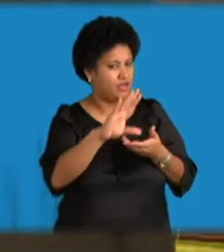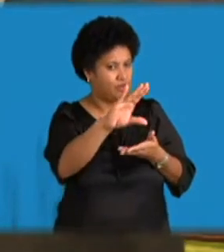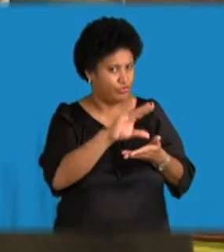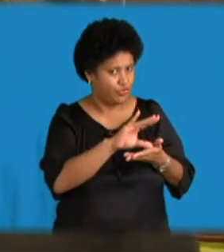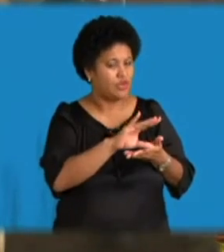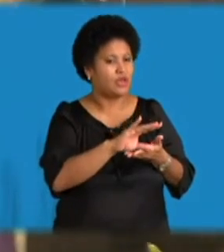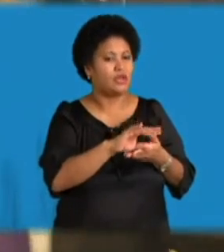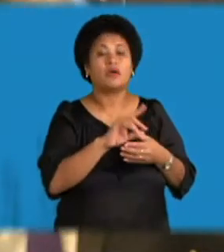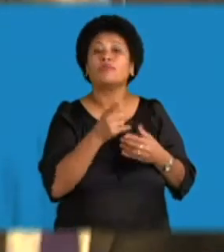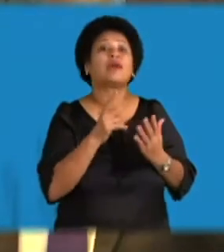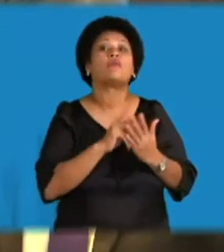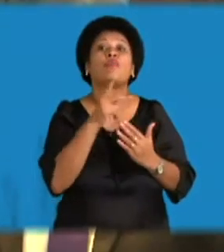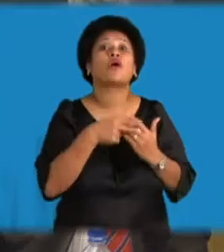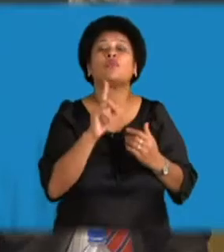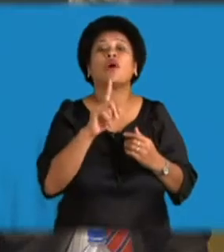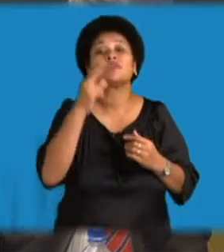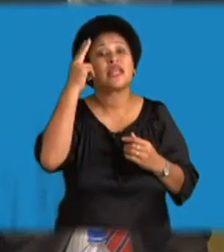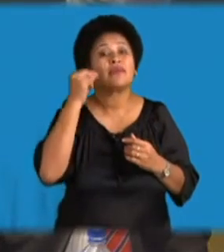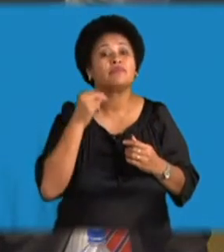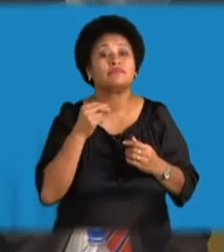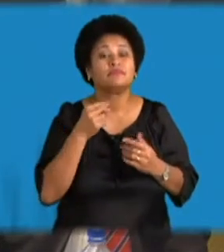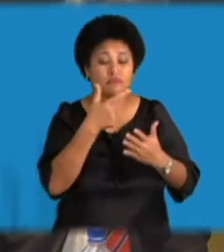programs?